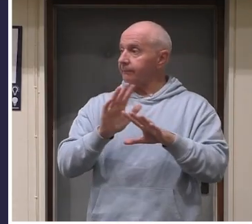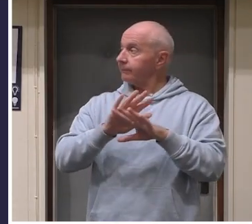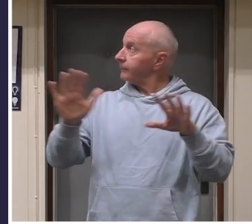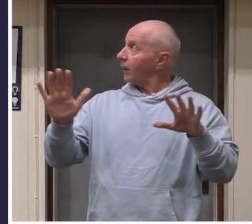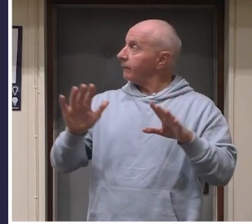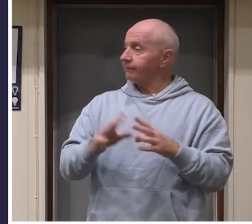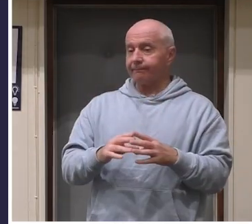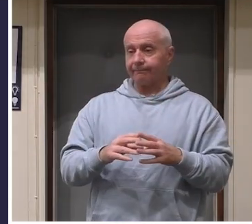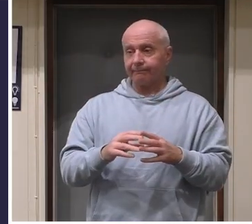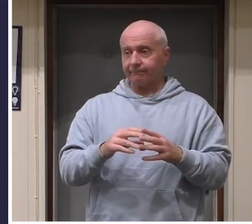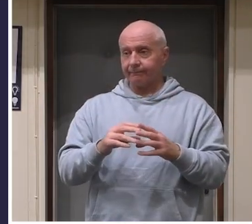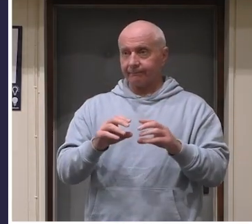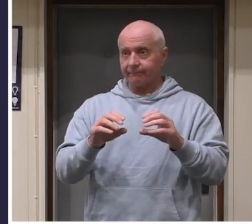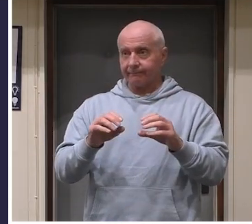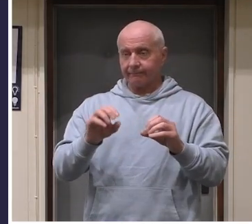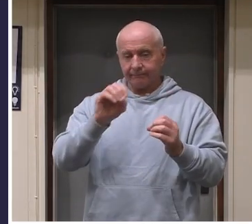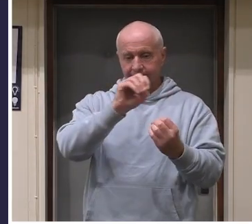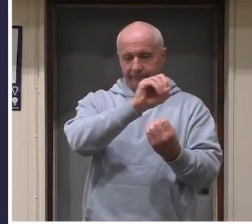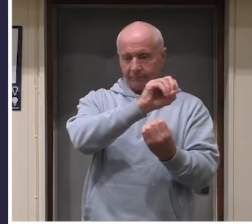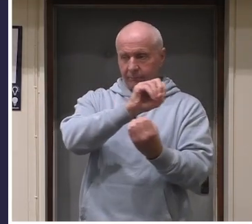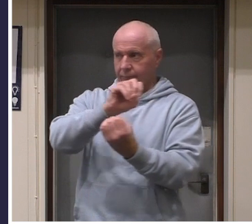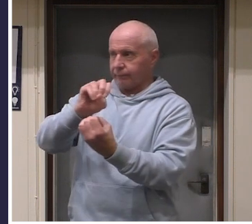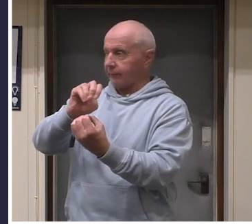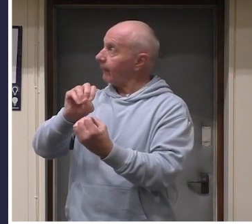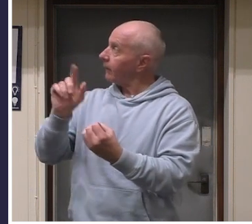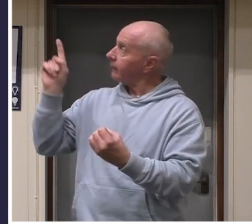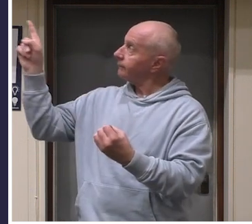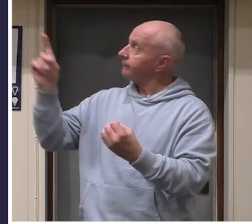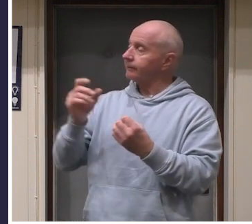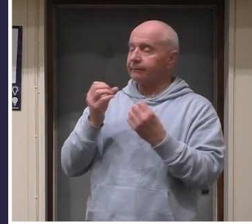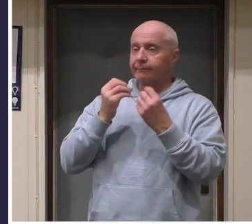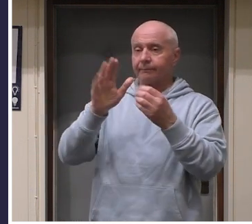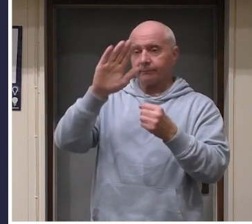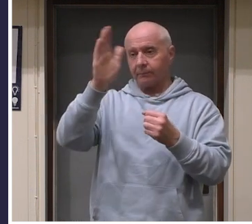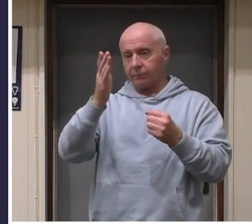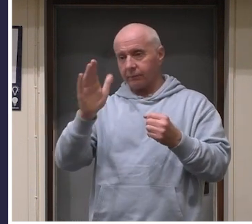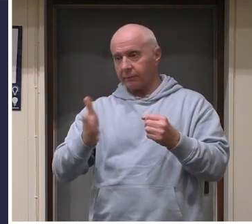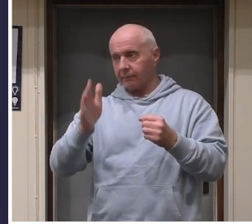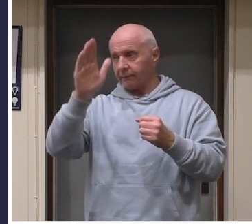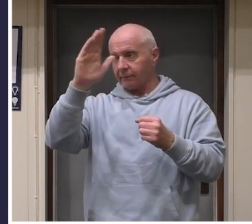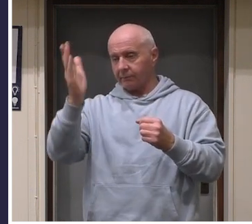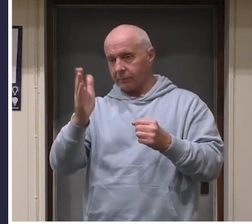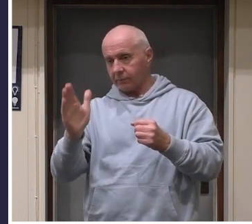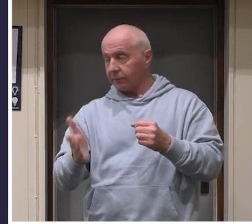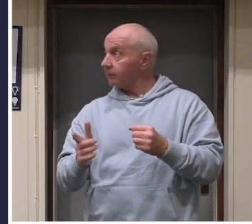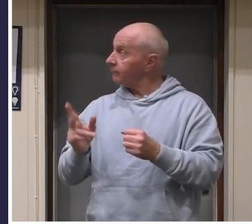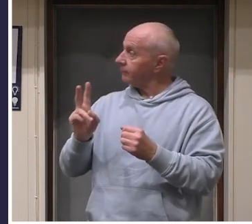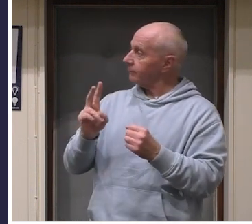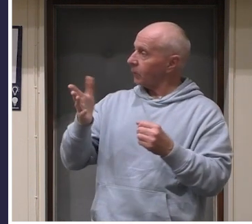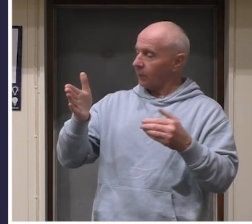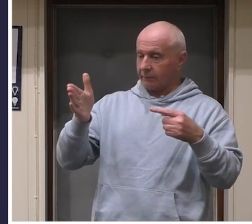that are formed, but actually there's another beautiful interference pattern in the position distribution of the electrons at the